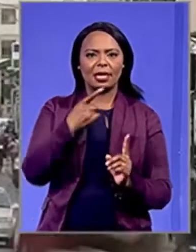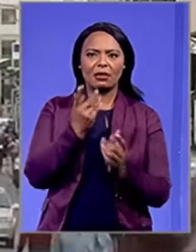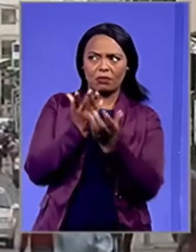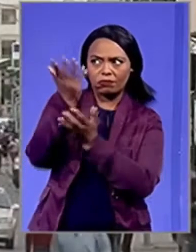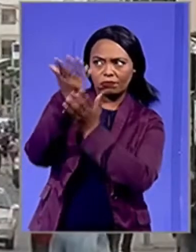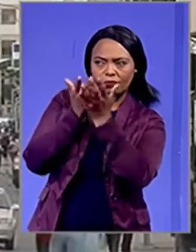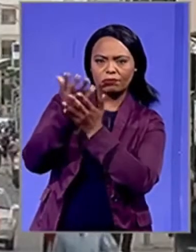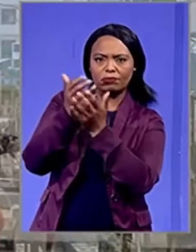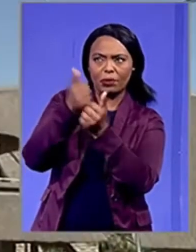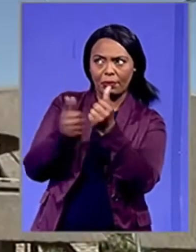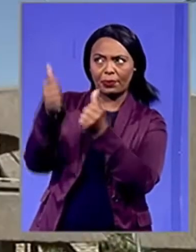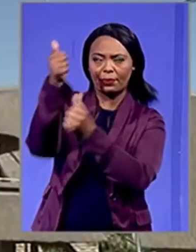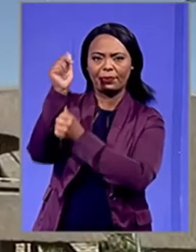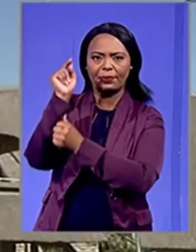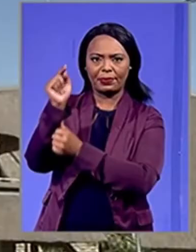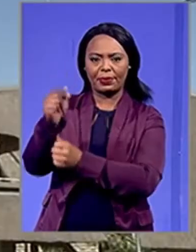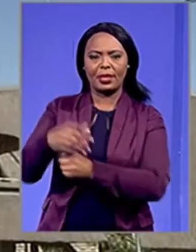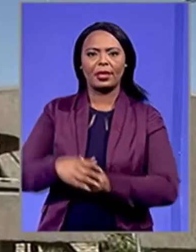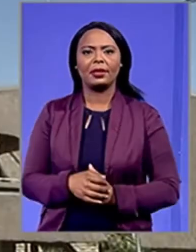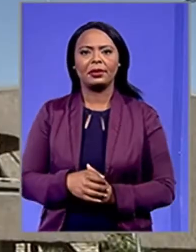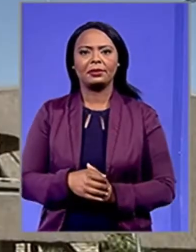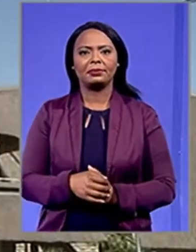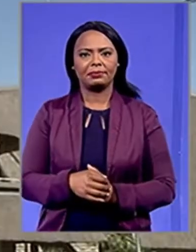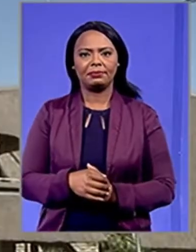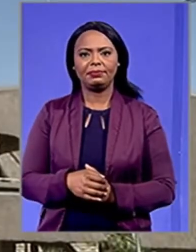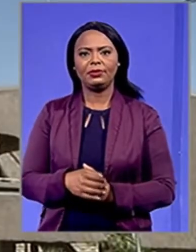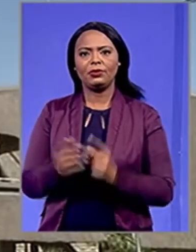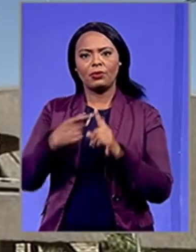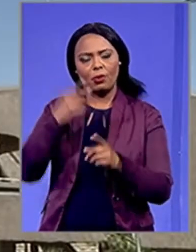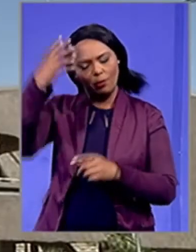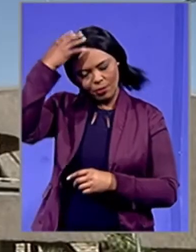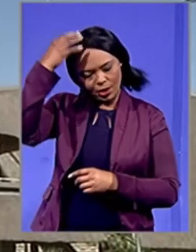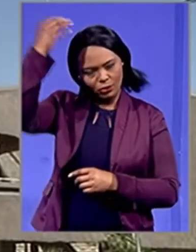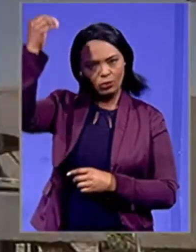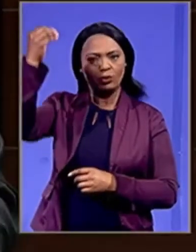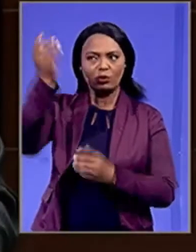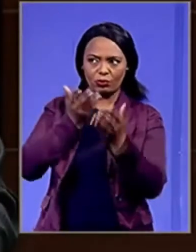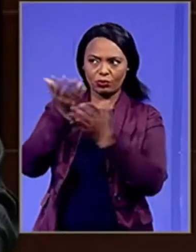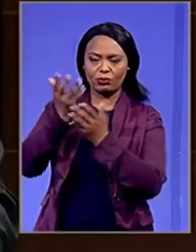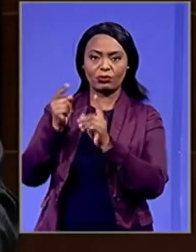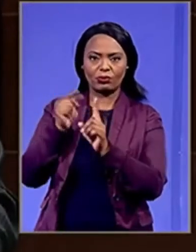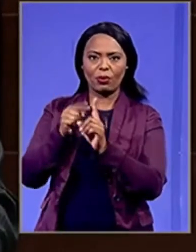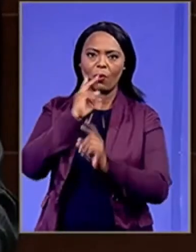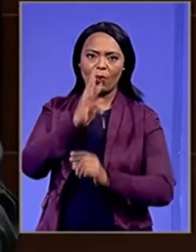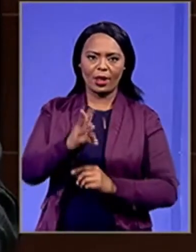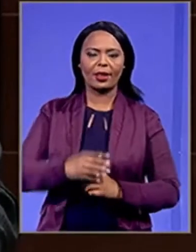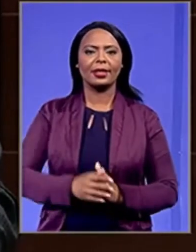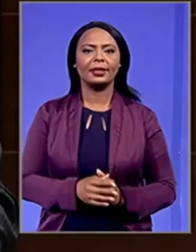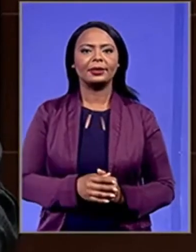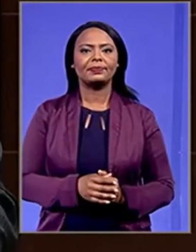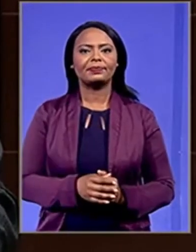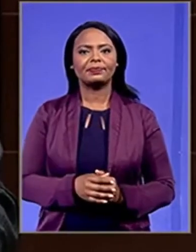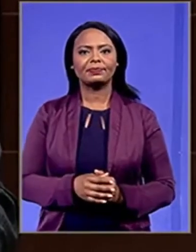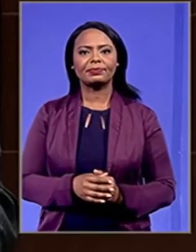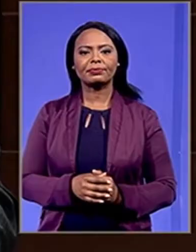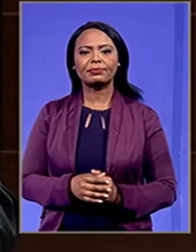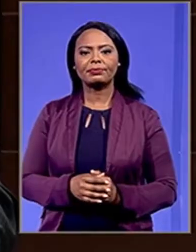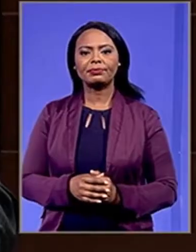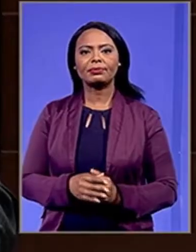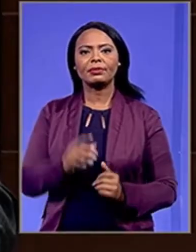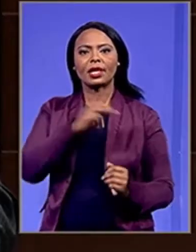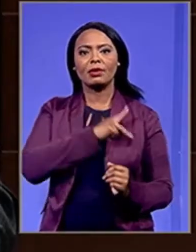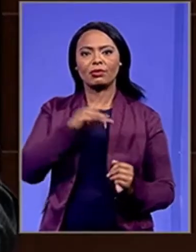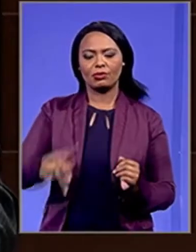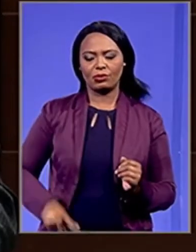buisana le eo e tla ba tonakgolo ya naga ya Lesotho haufinyana. I will be talking to the incoming